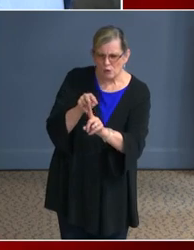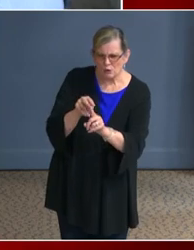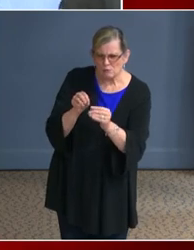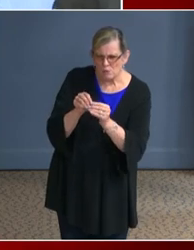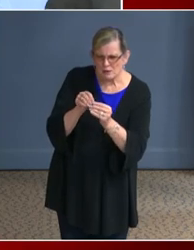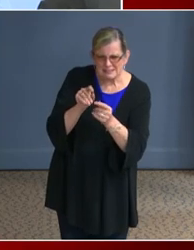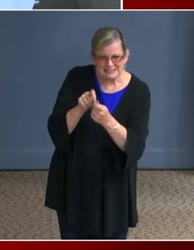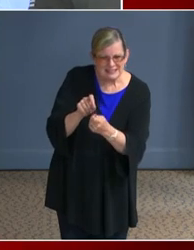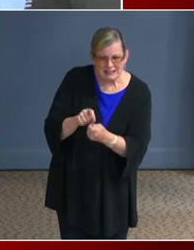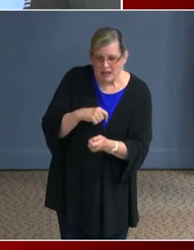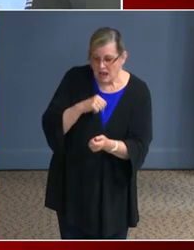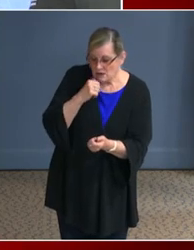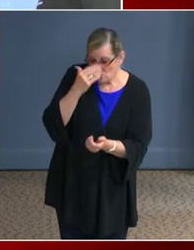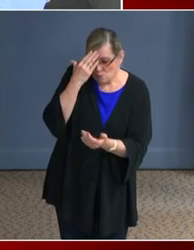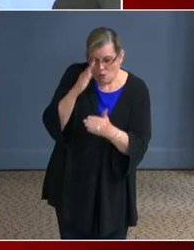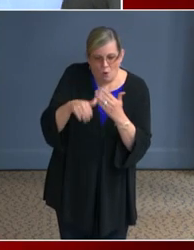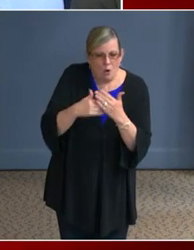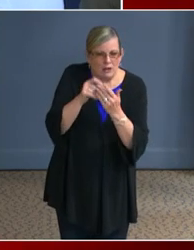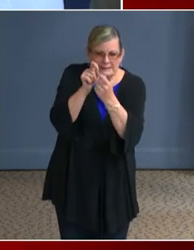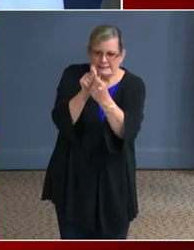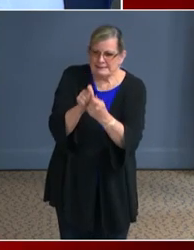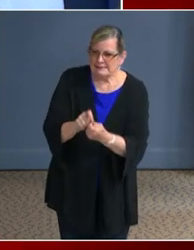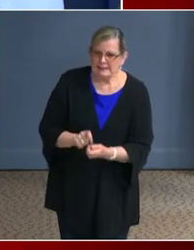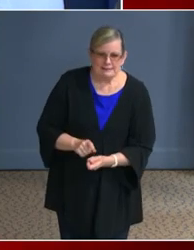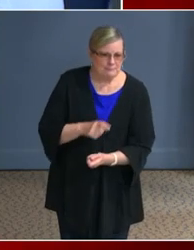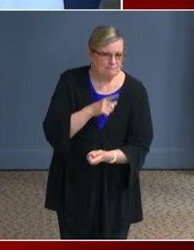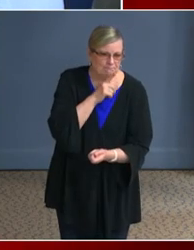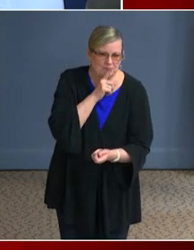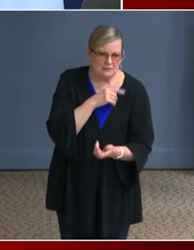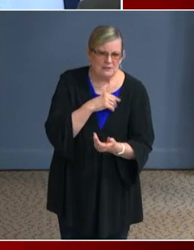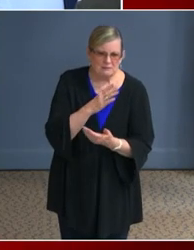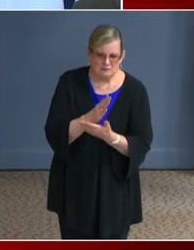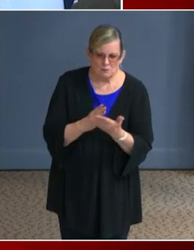entire hearing, and I'll have something to say